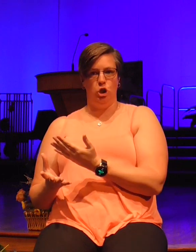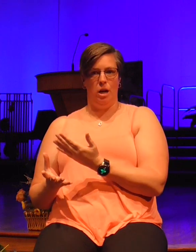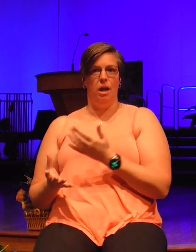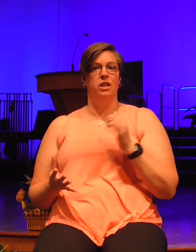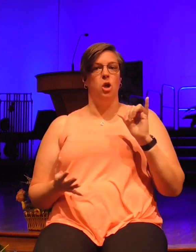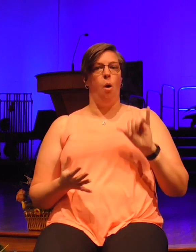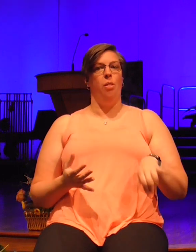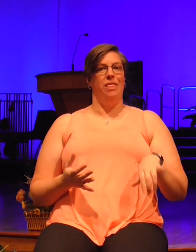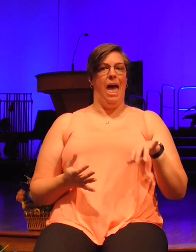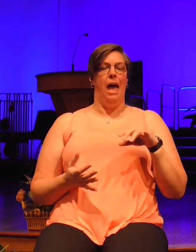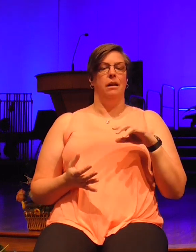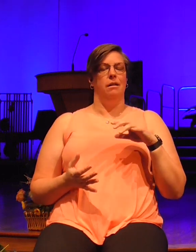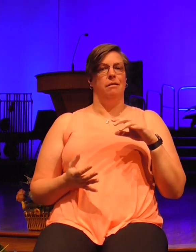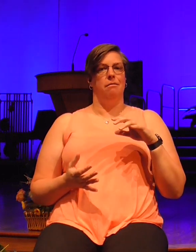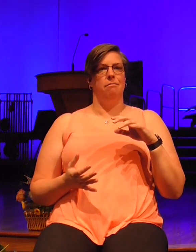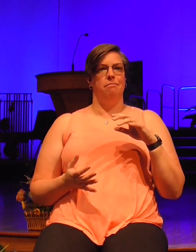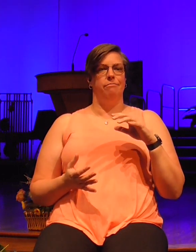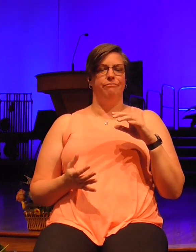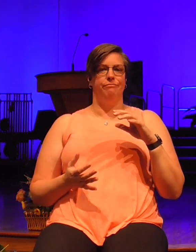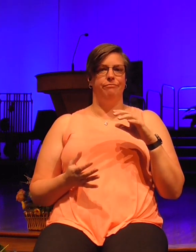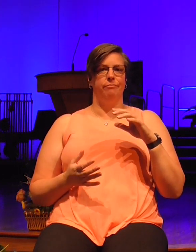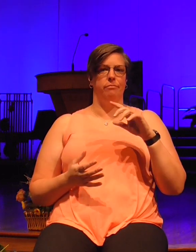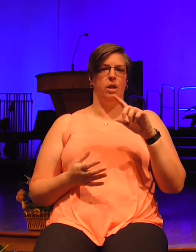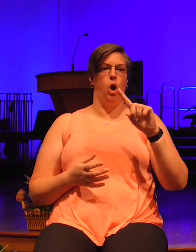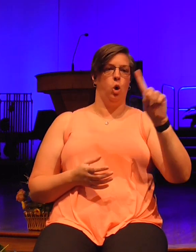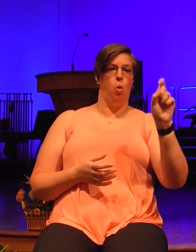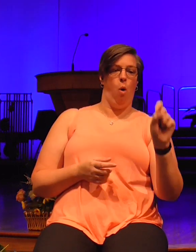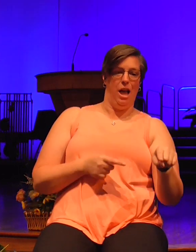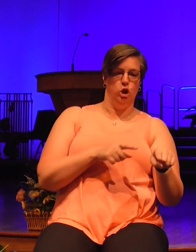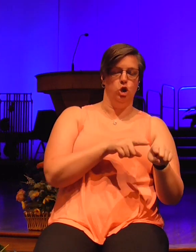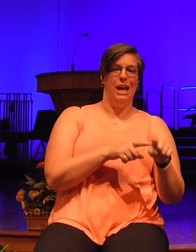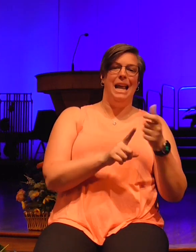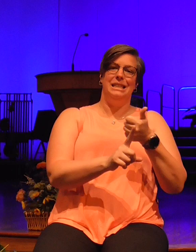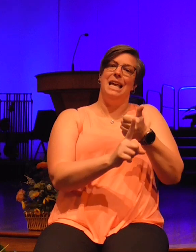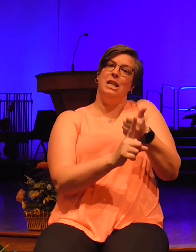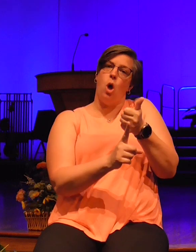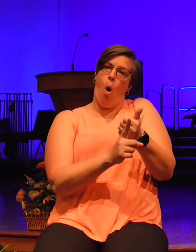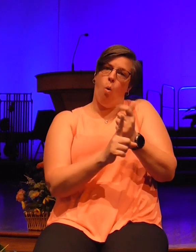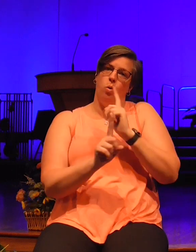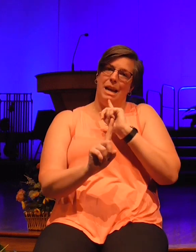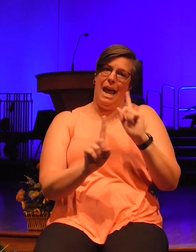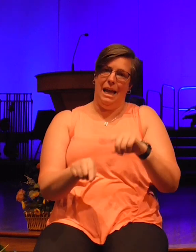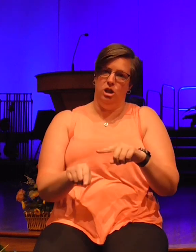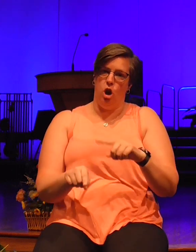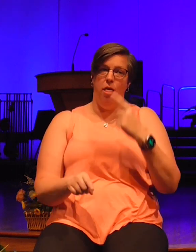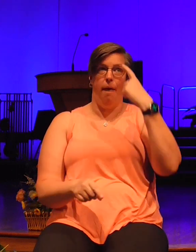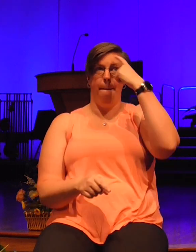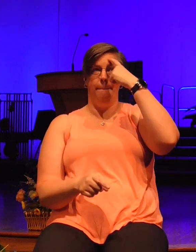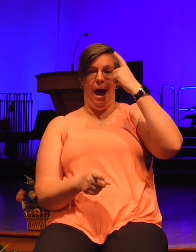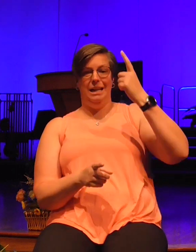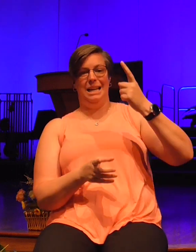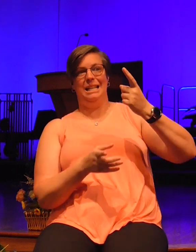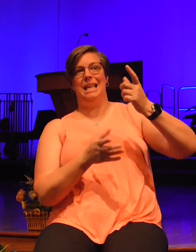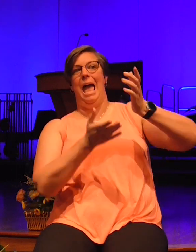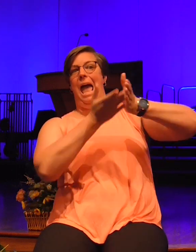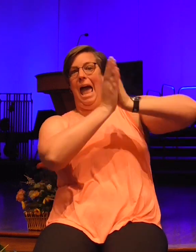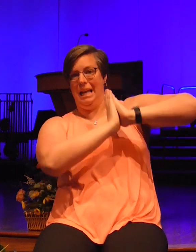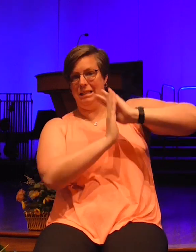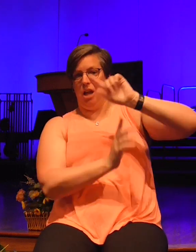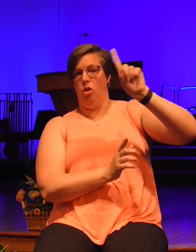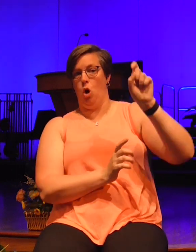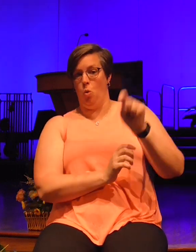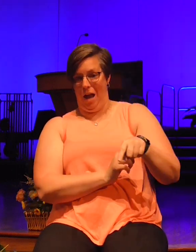paradox. The question is its own answer, for the mind that asks the question is also of the mind